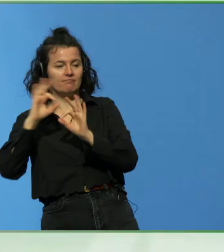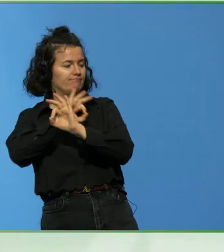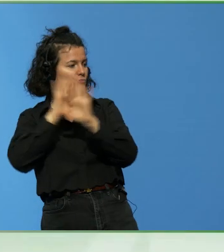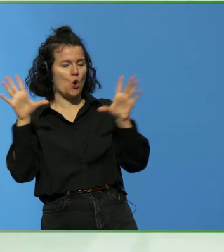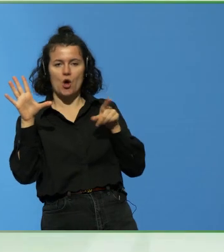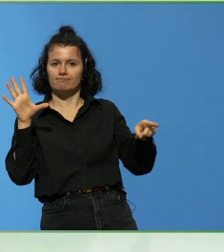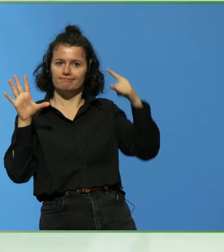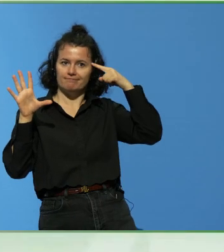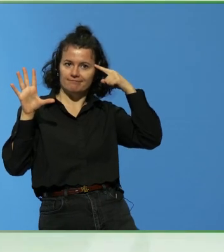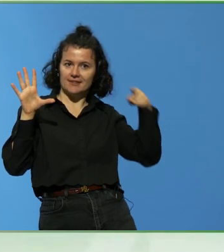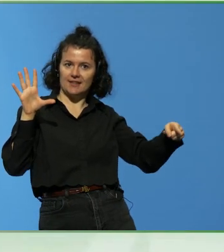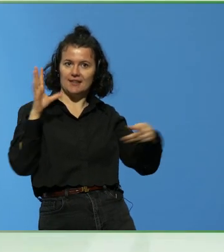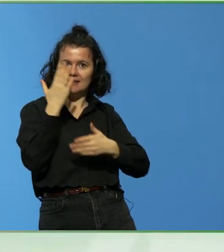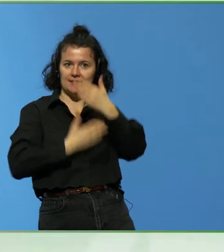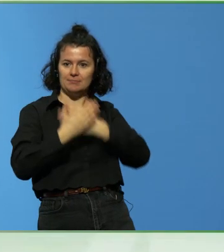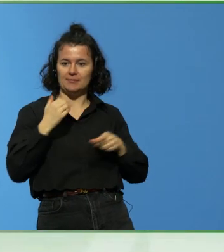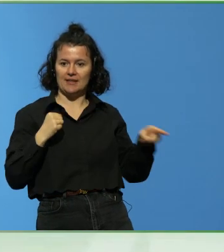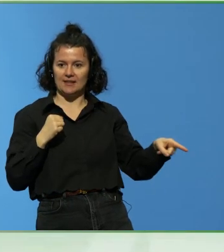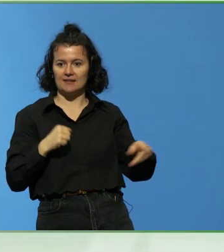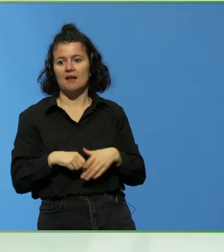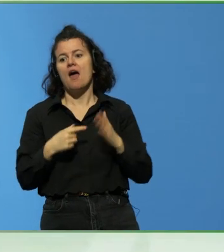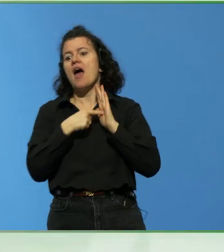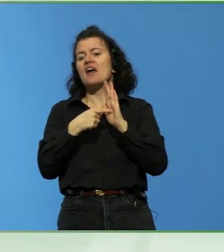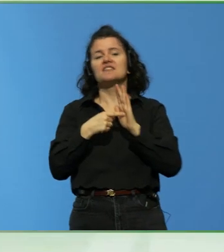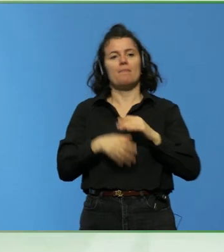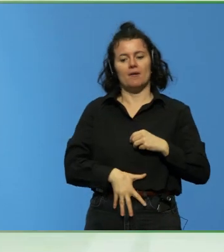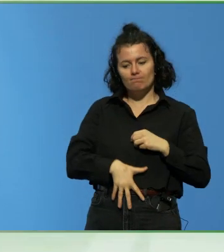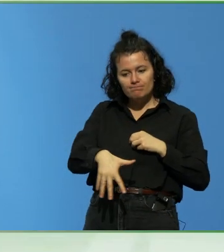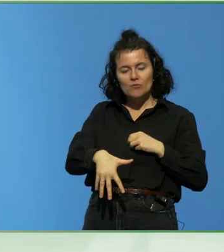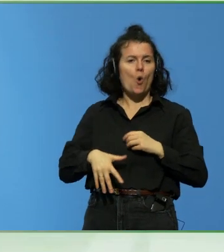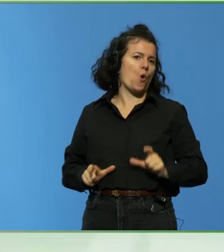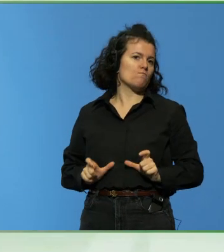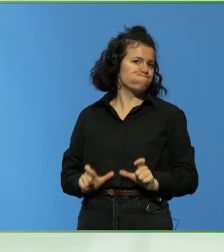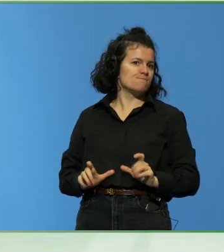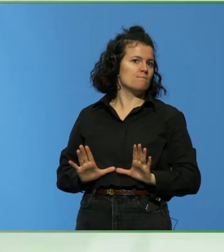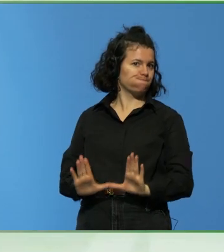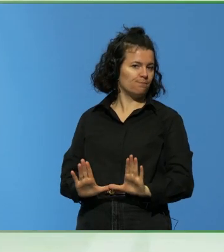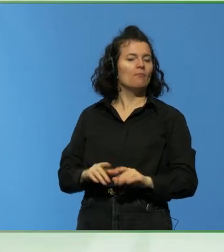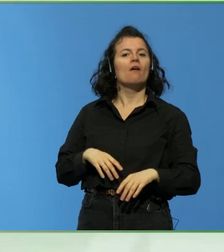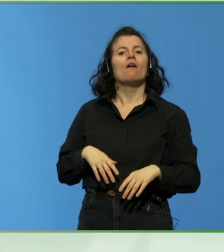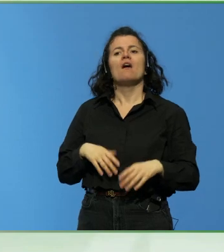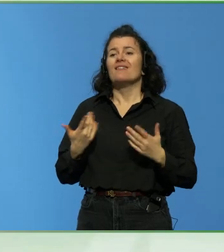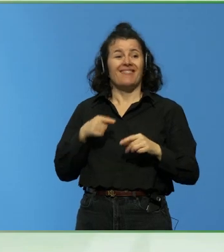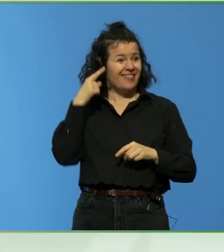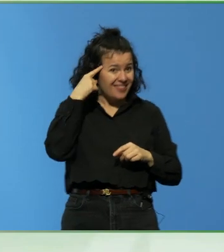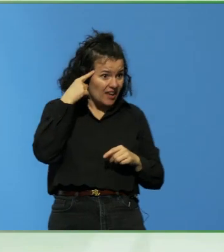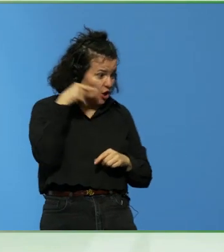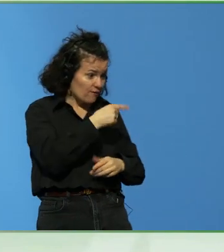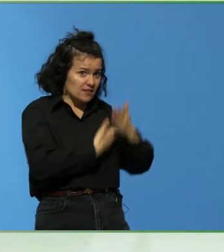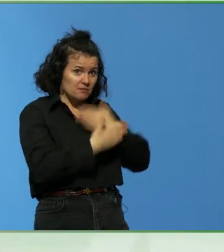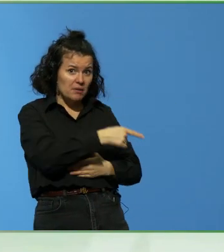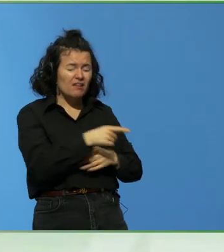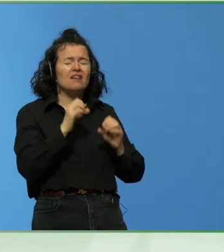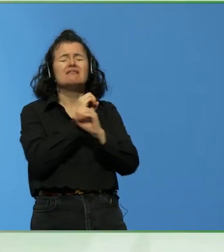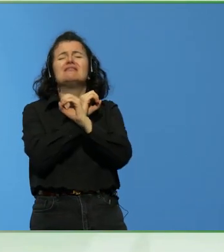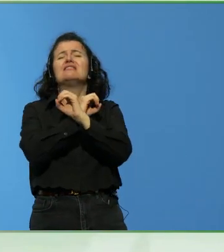fails to meet accessibility needs, or domestic violence shelters that don't think about disability or caregiving